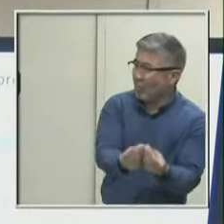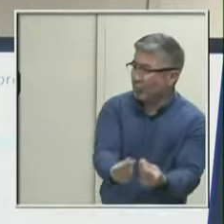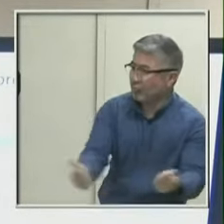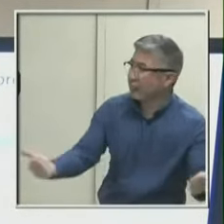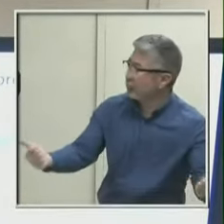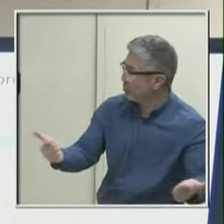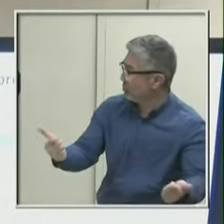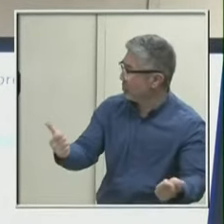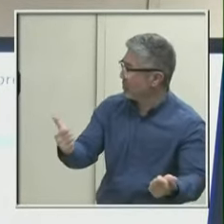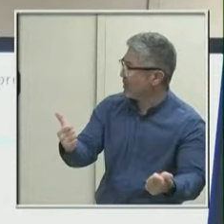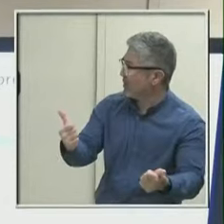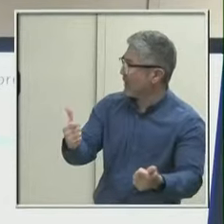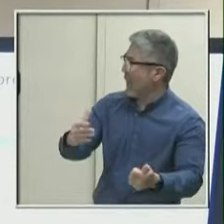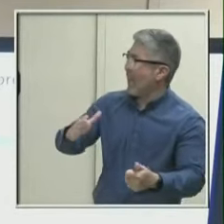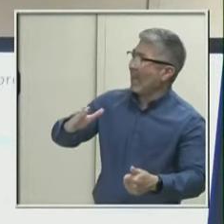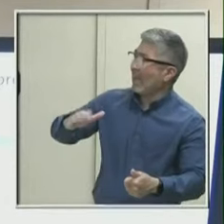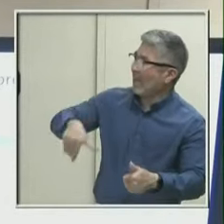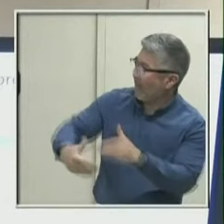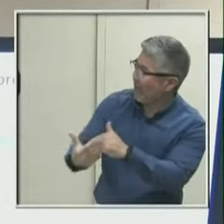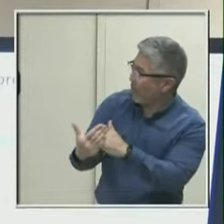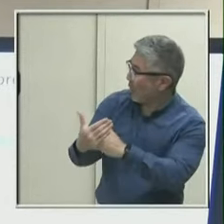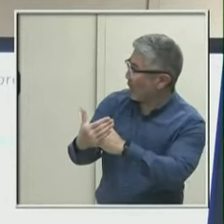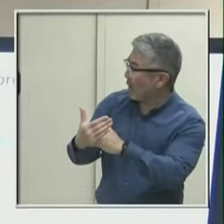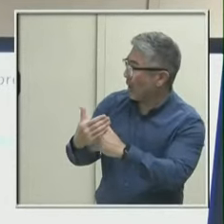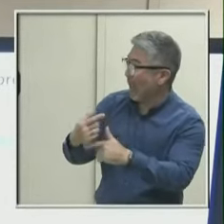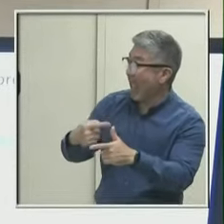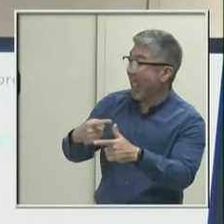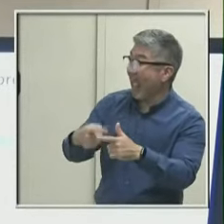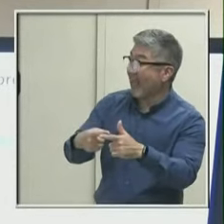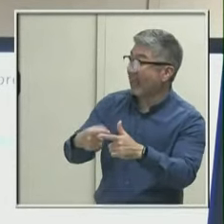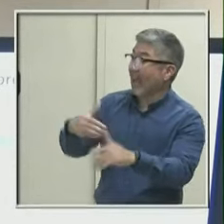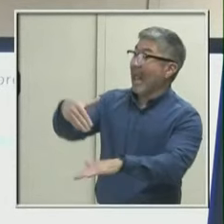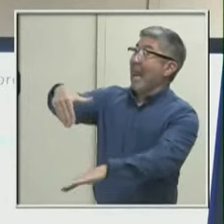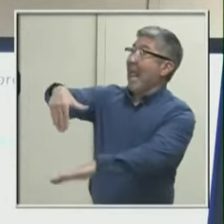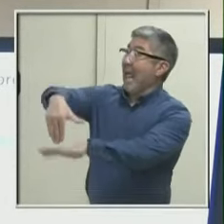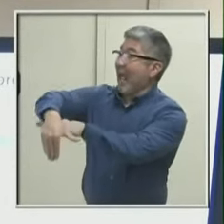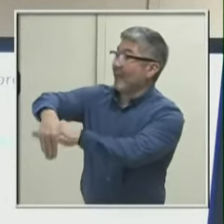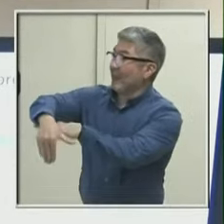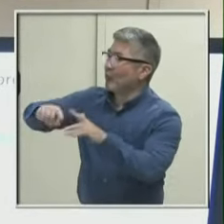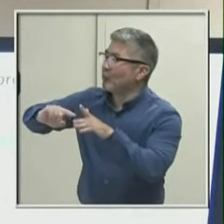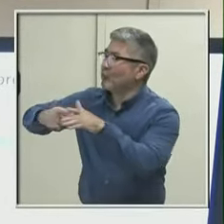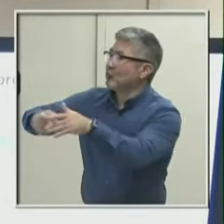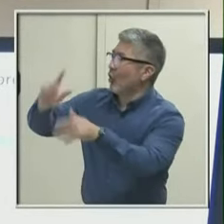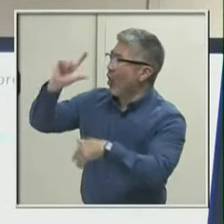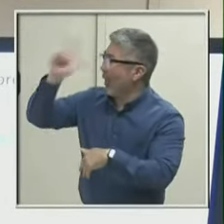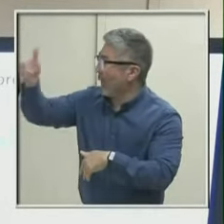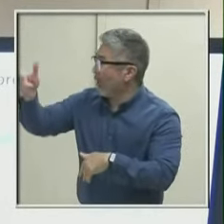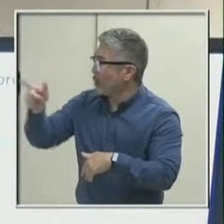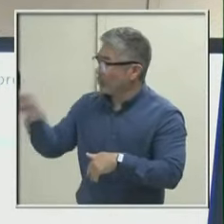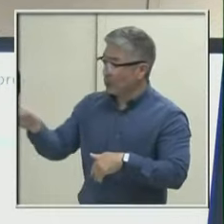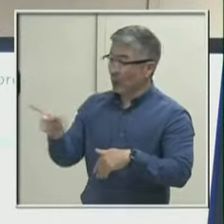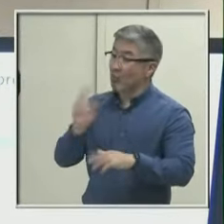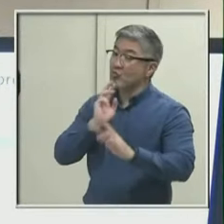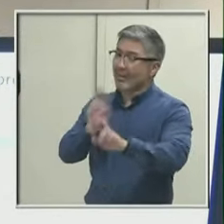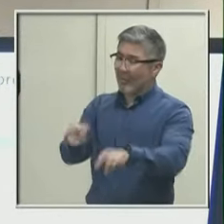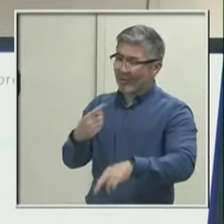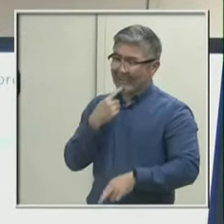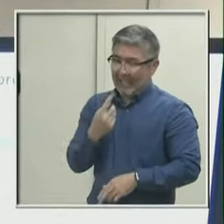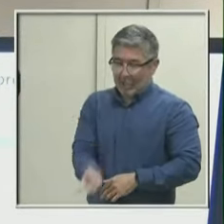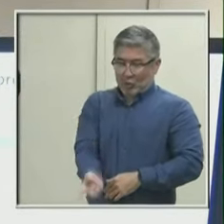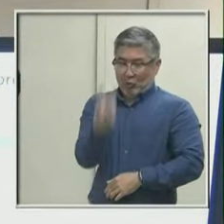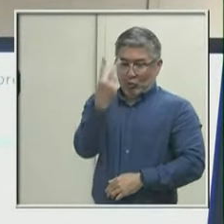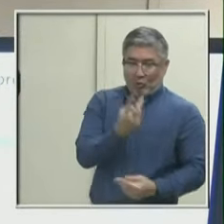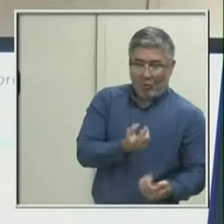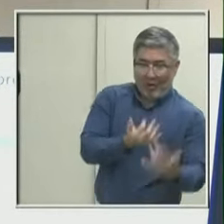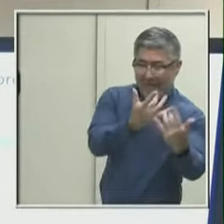certain time, late morning. And then the afternoon fire started later. So it refers to two fires. But we're hearing